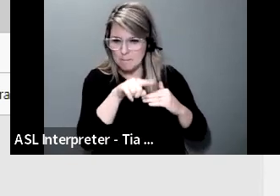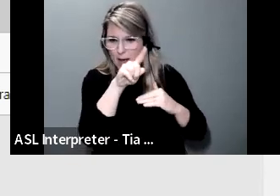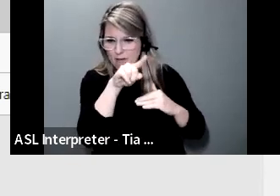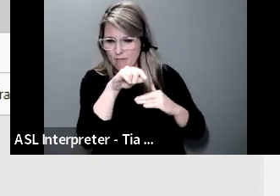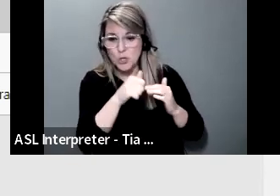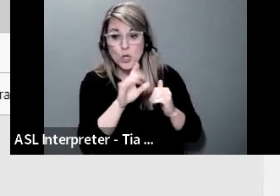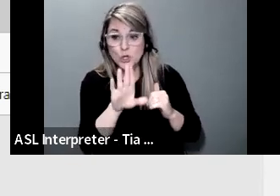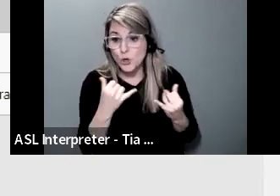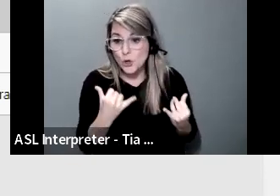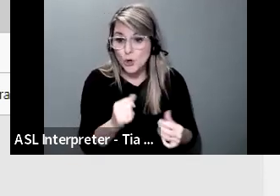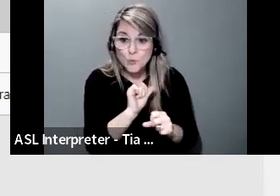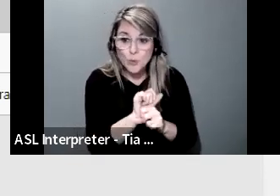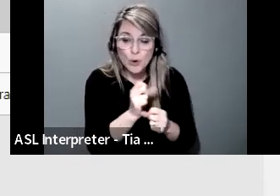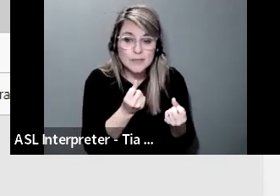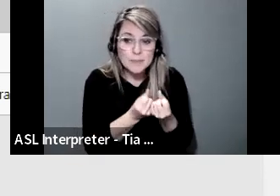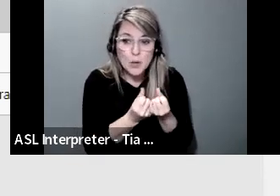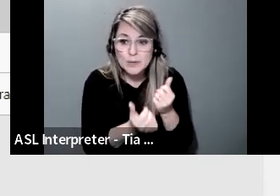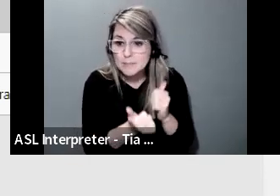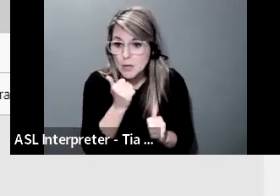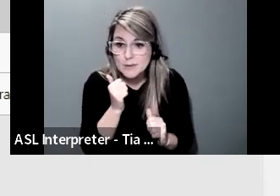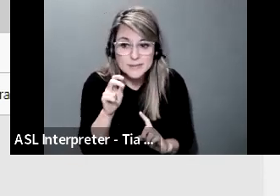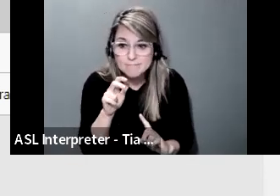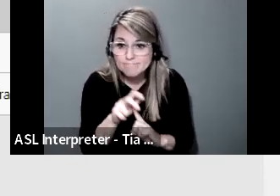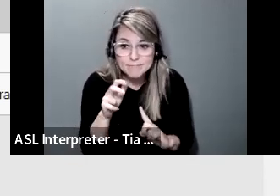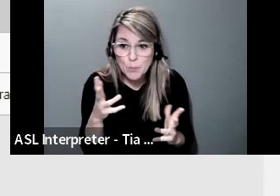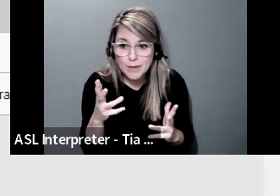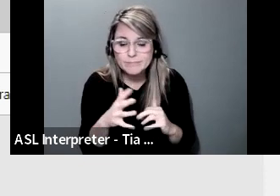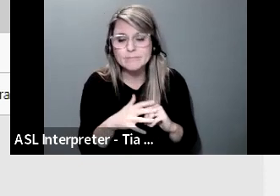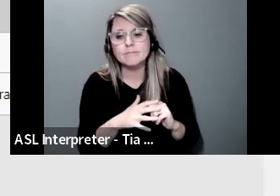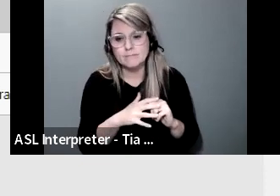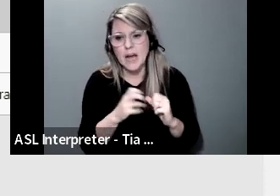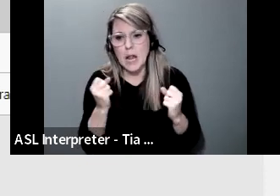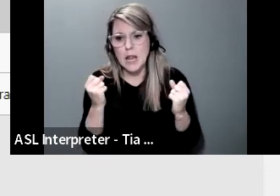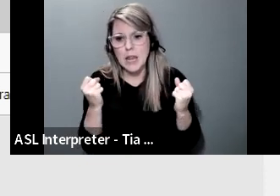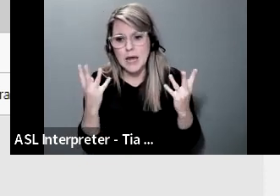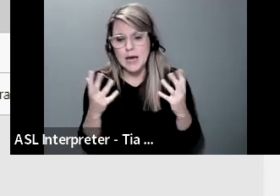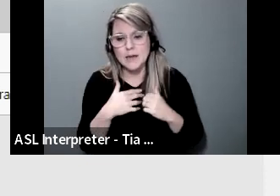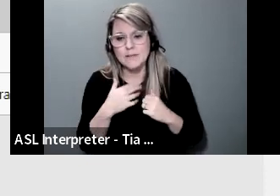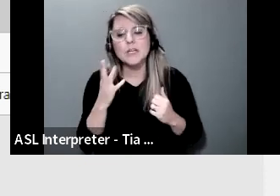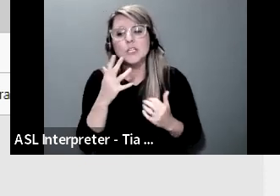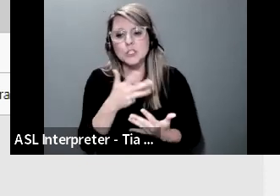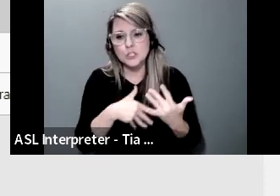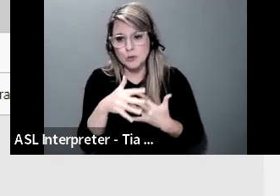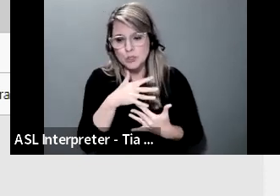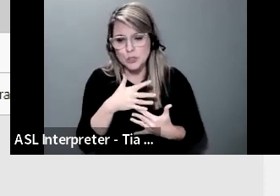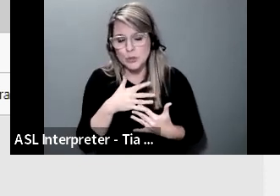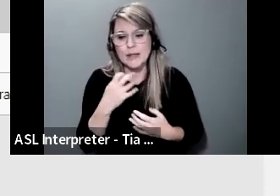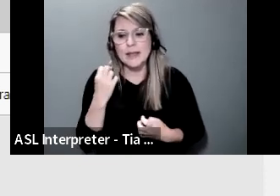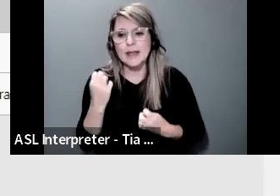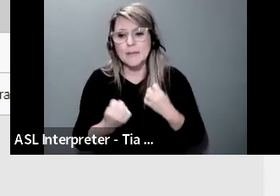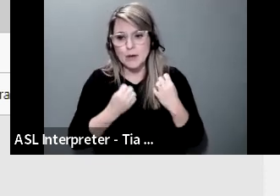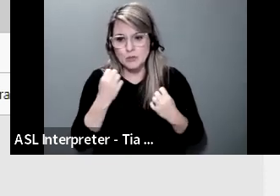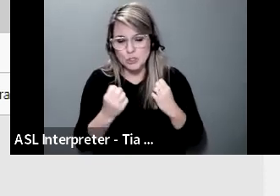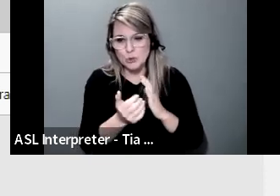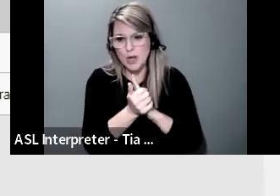supports the most. So we have lots of wealth in social emotional competence. And then the